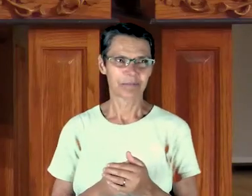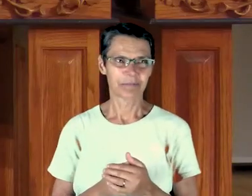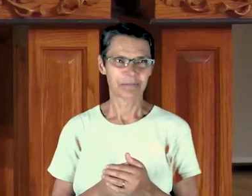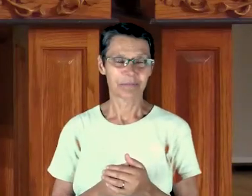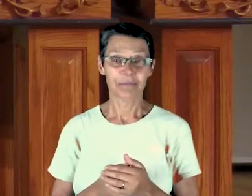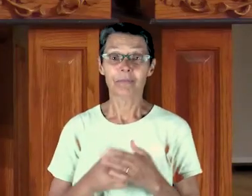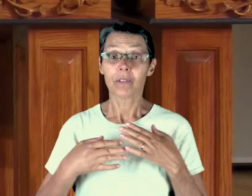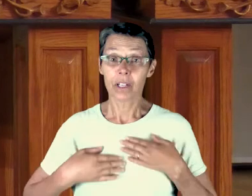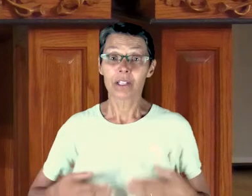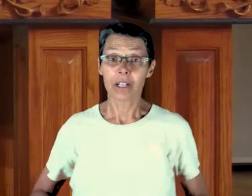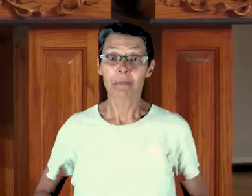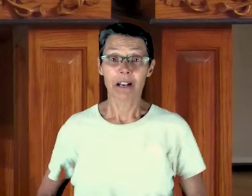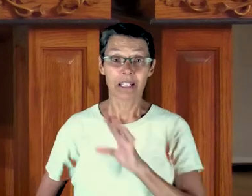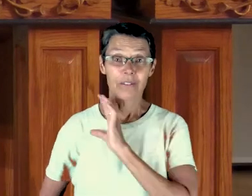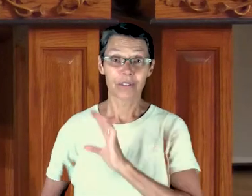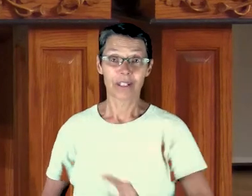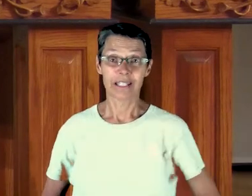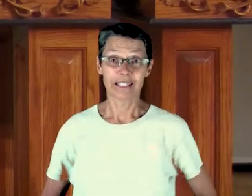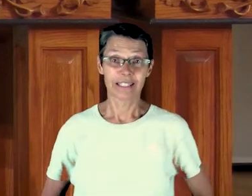the body of Christ,